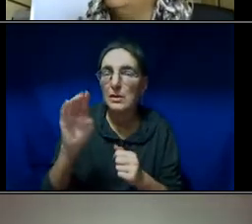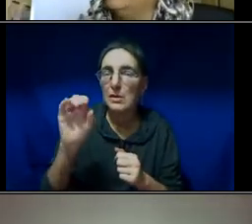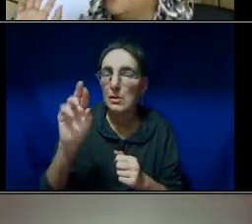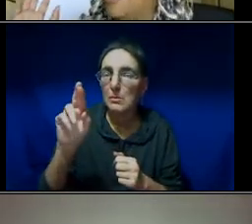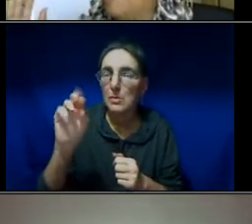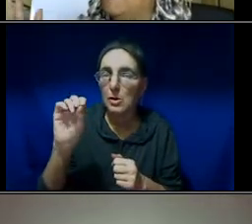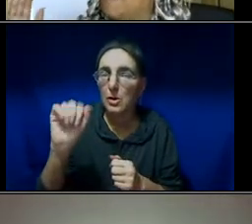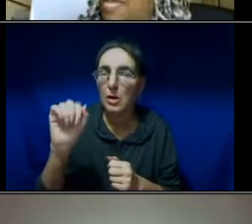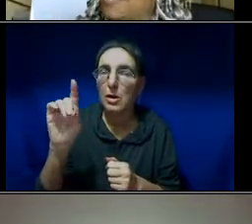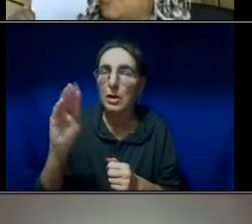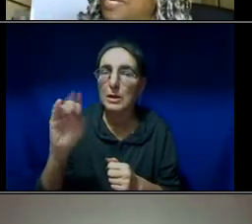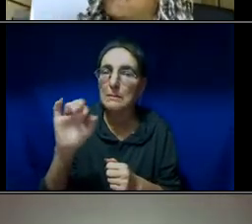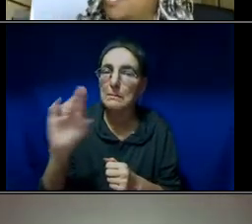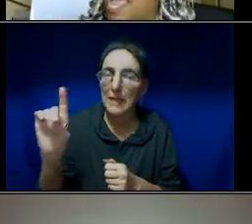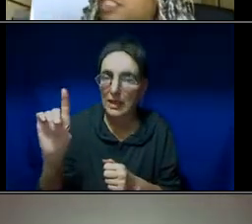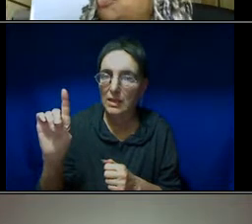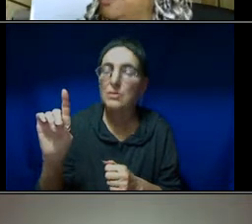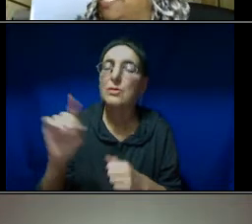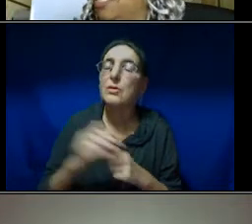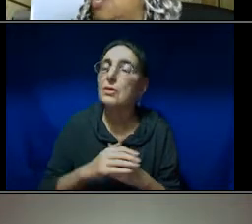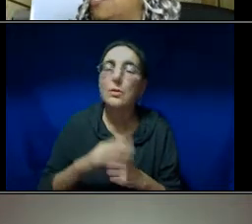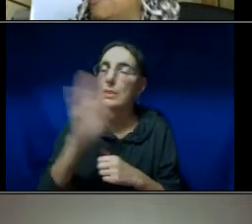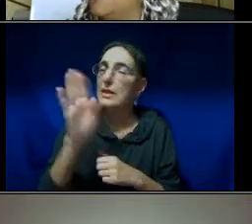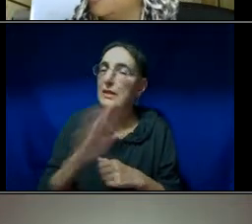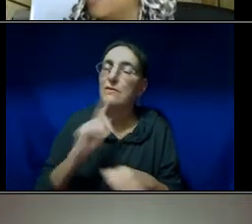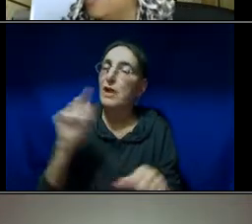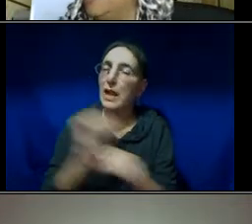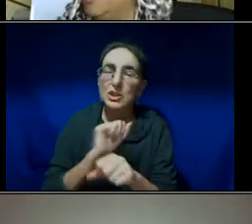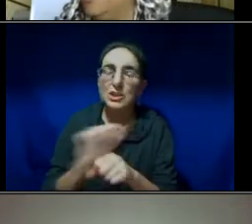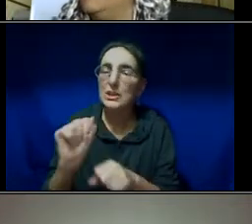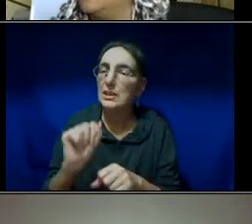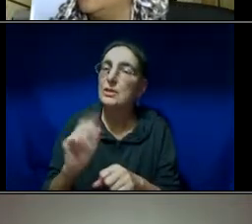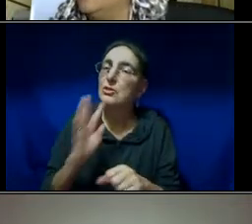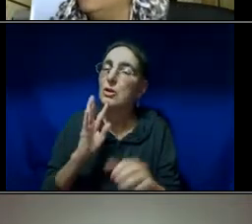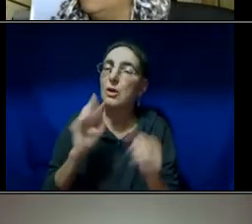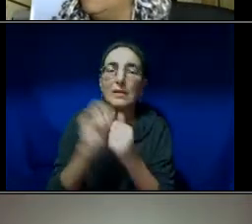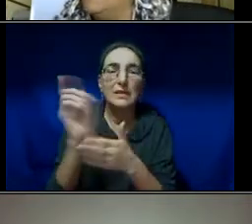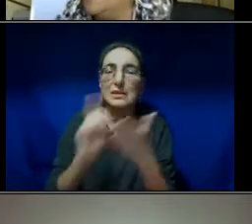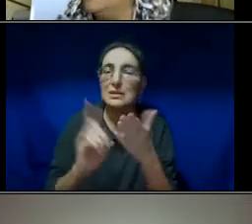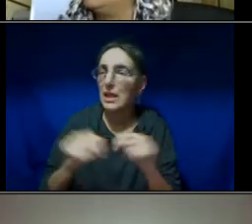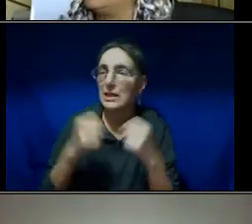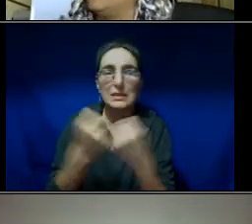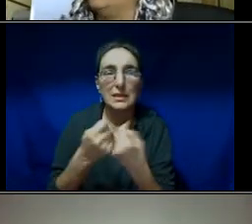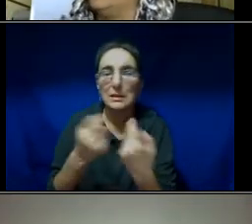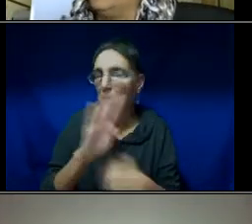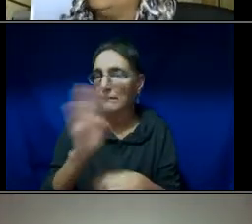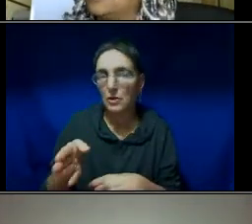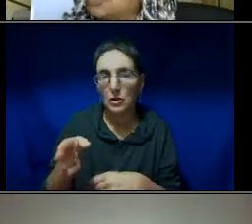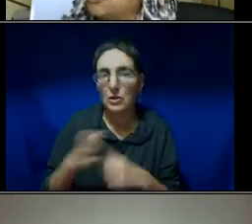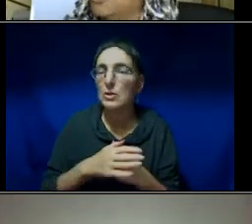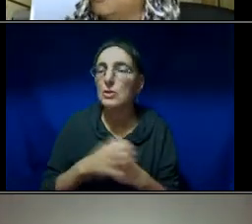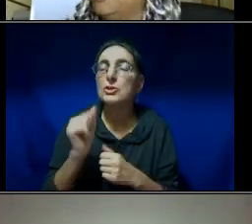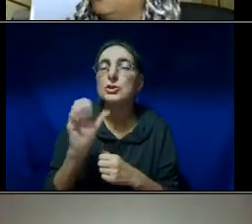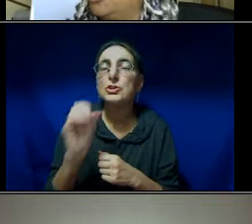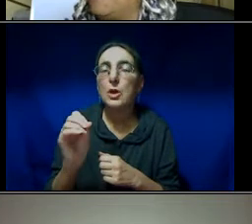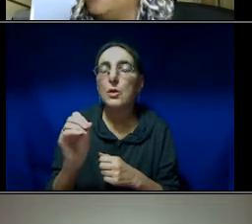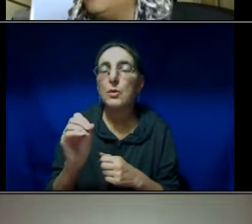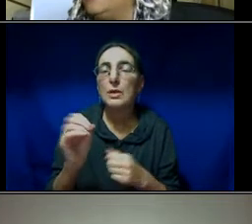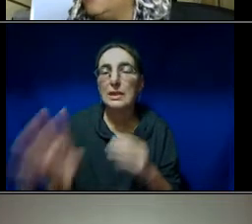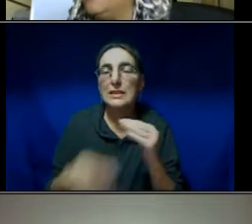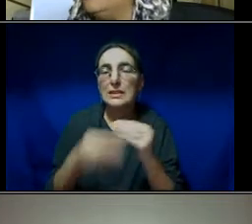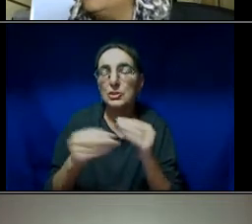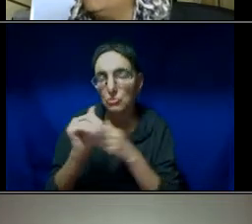separate, but we never actually get to talk to the design teams. And so in addition to